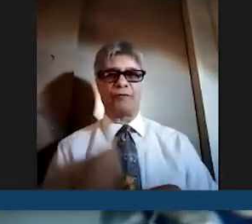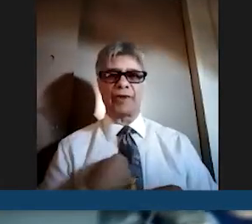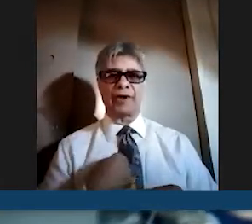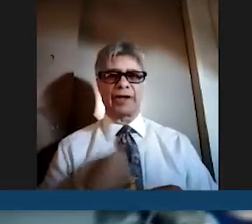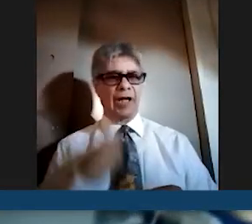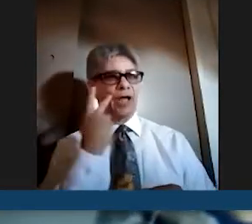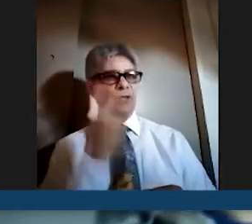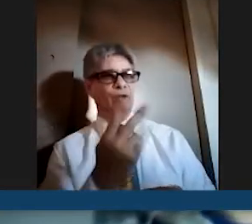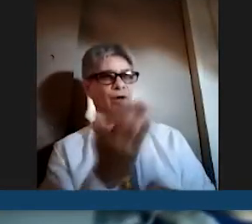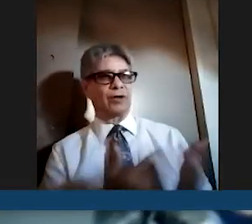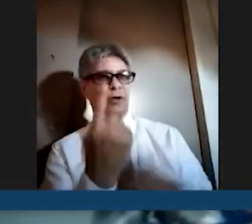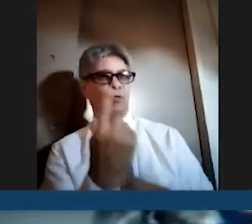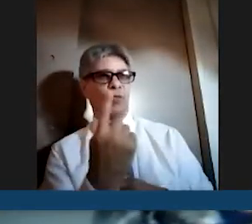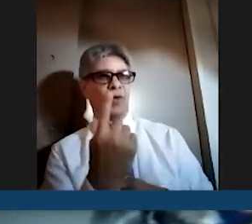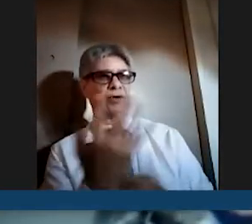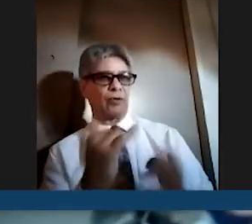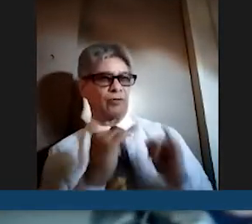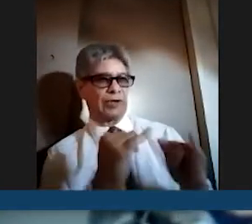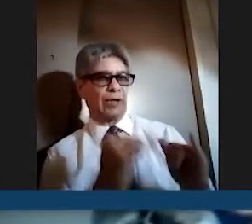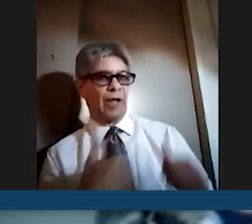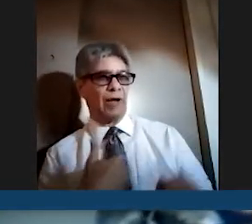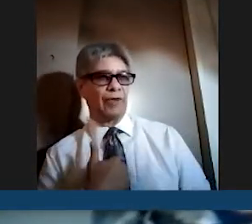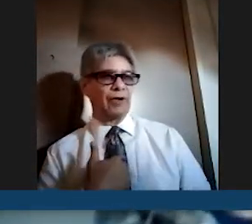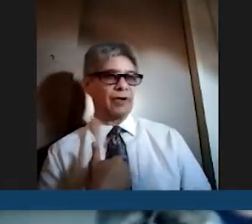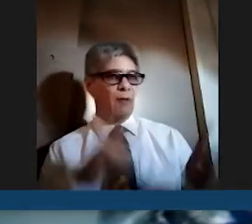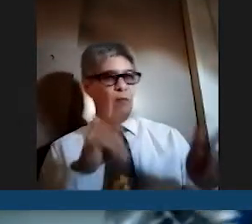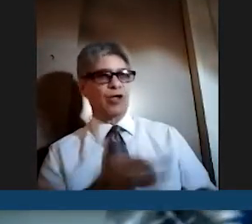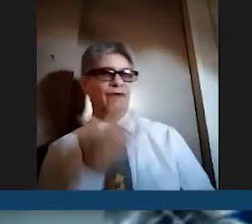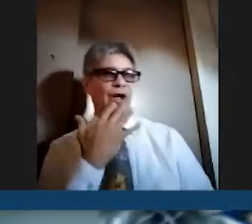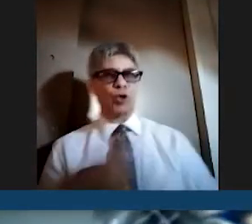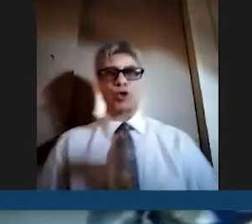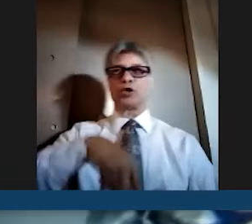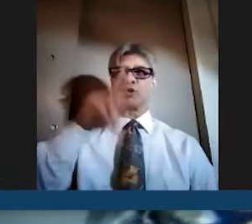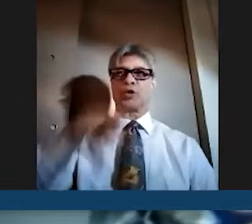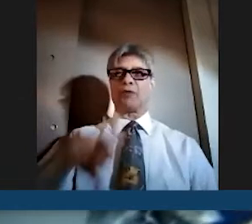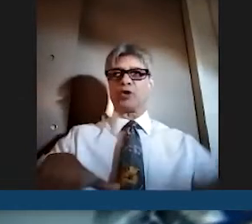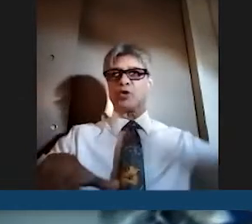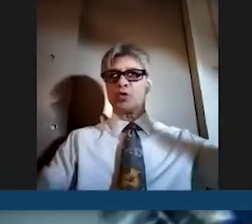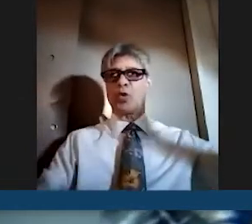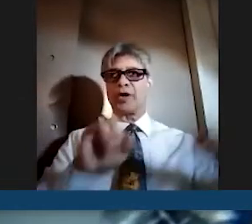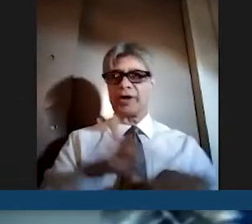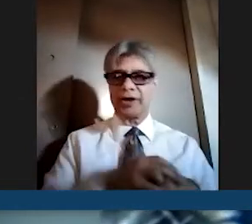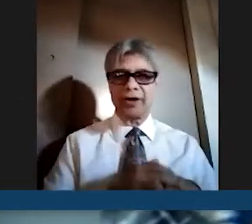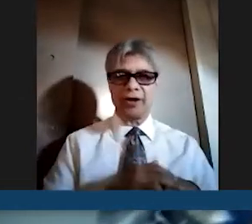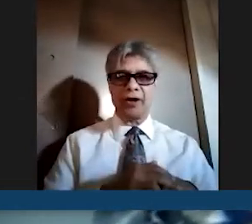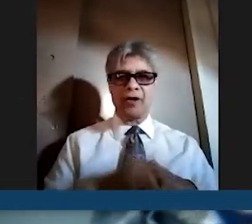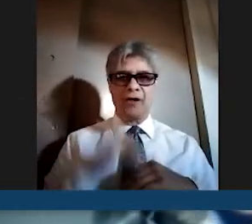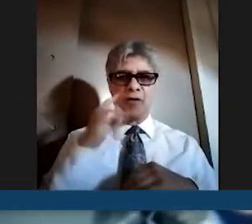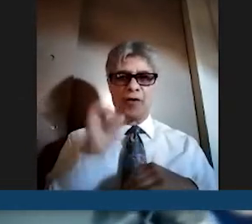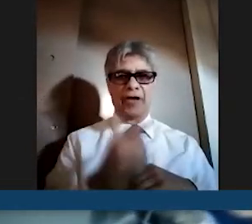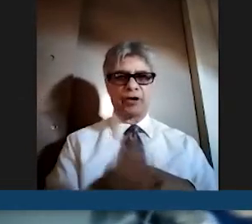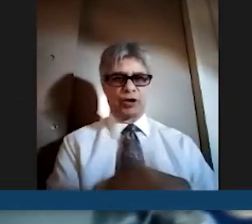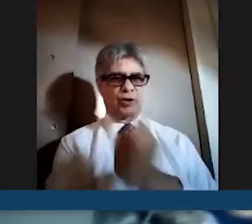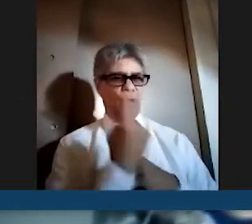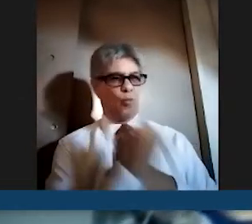of course, looked like me, a person of color, that stood up there and was being sworn in, or that just won